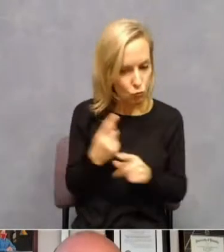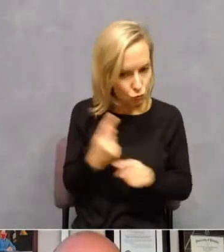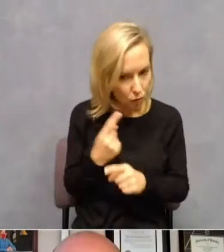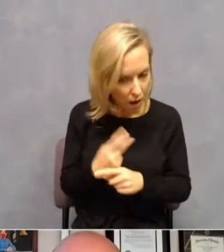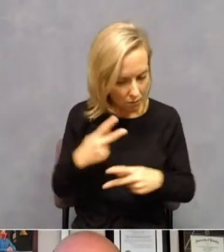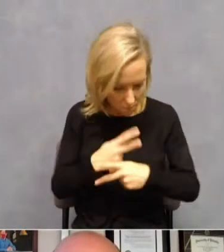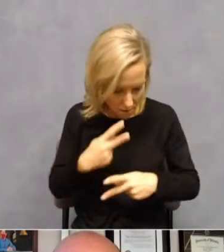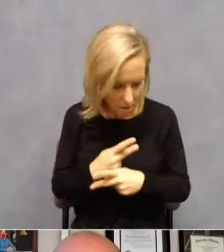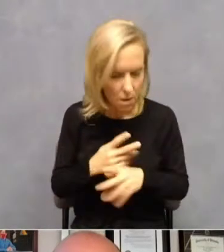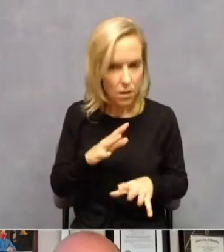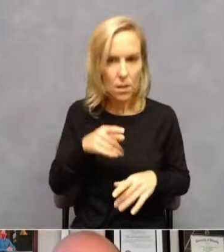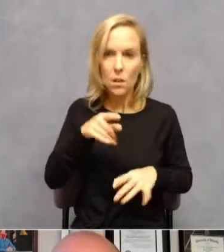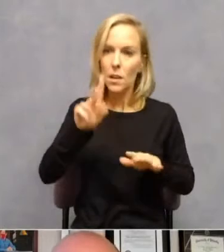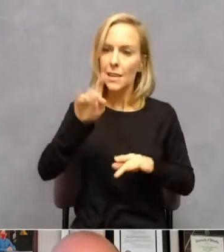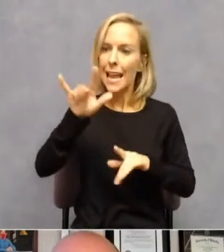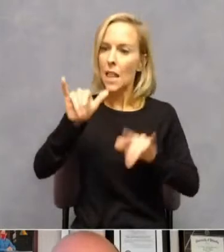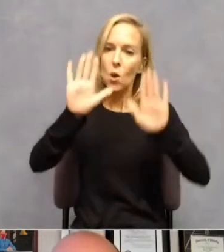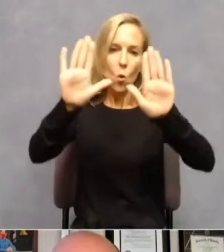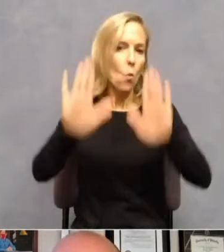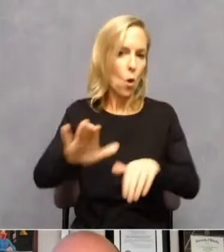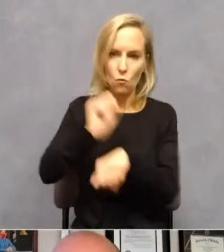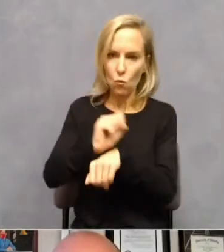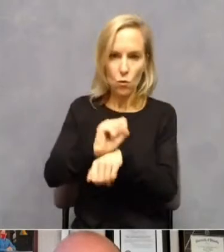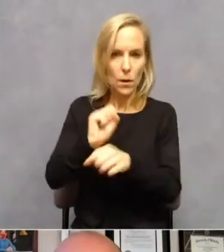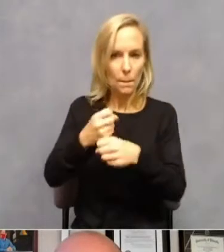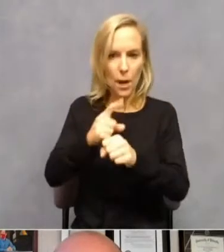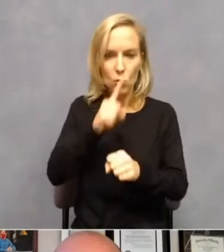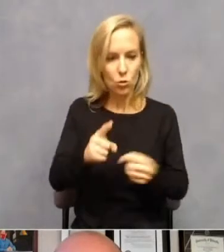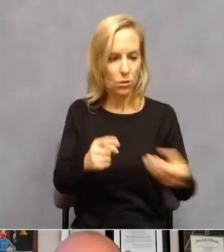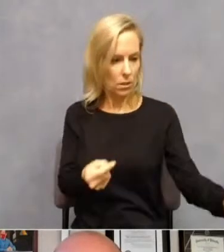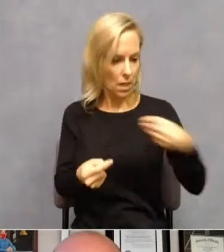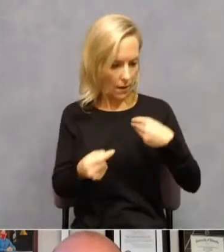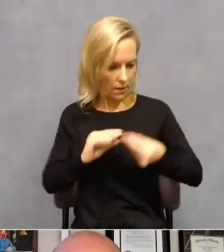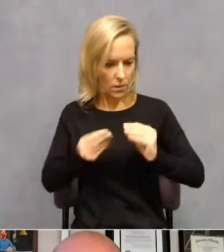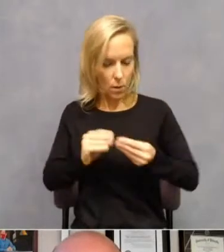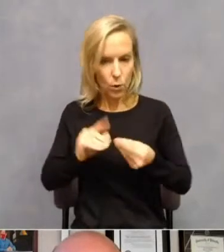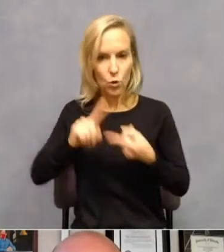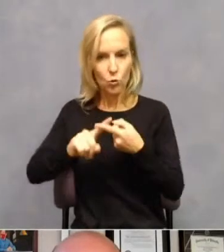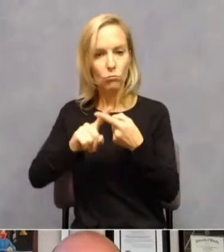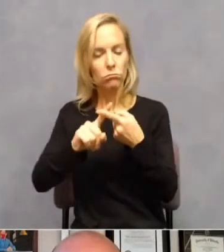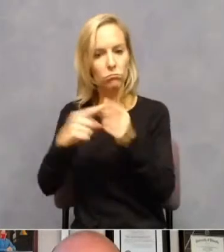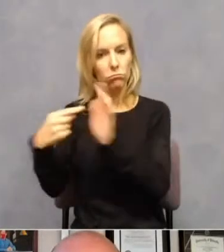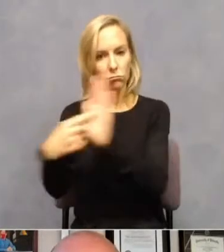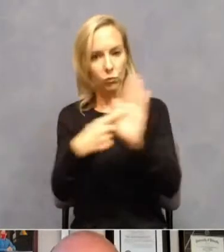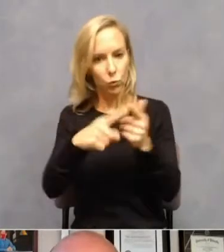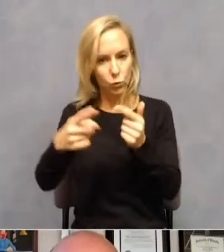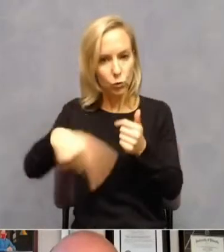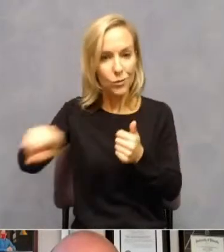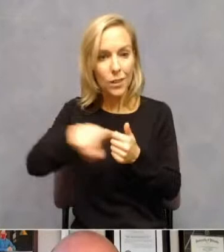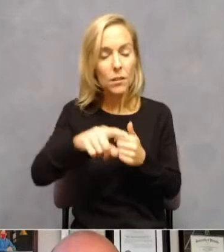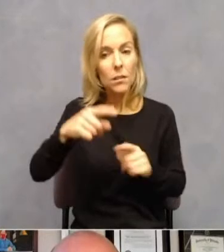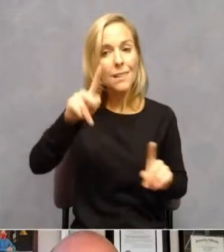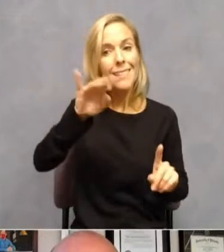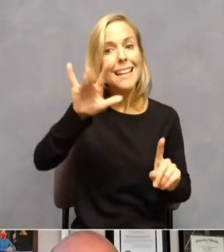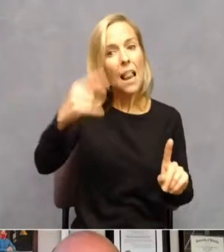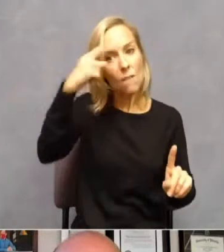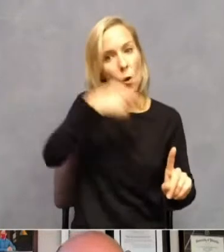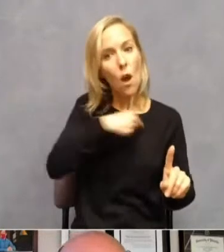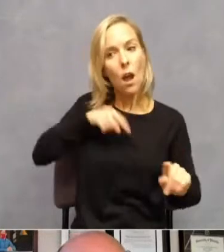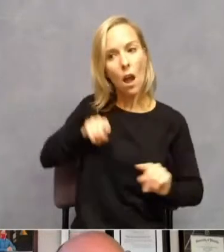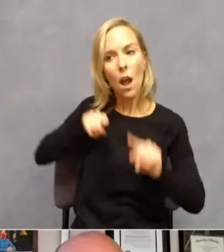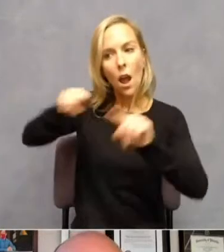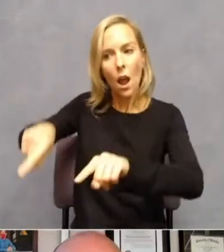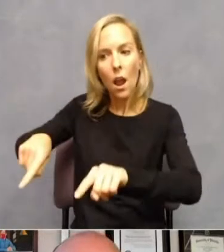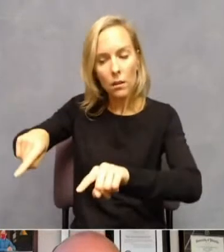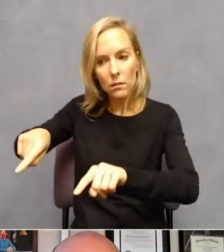work helping us to come forward and talk to you every day. She went over and picked these up today, and apparently not long after she left,